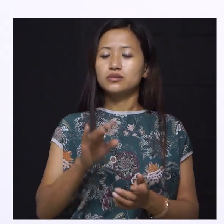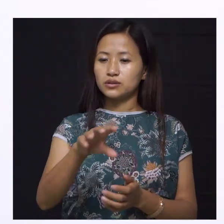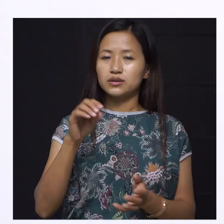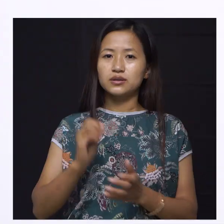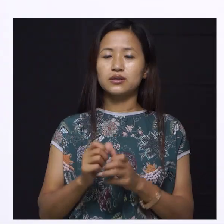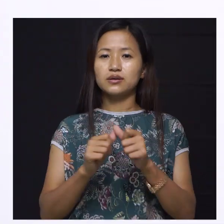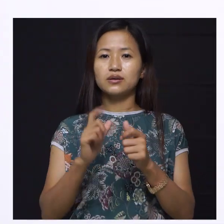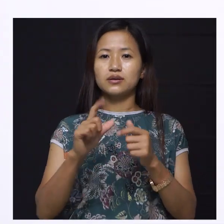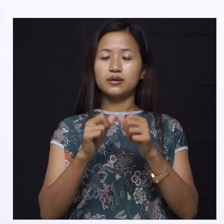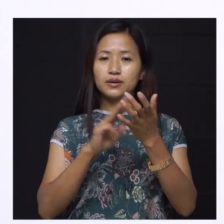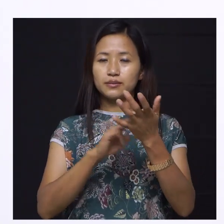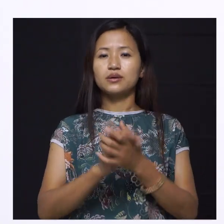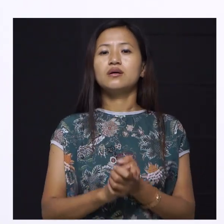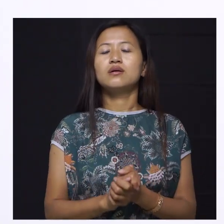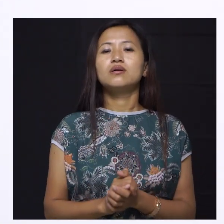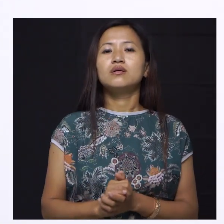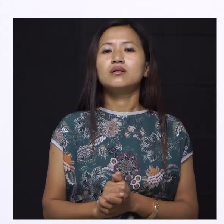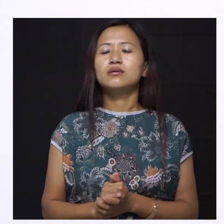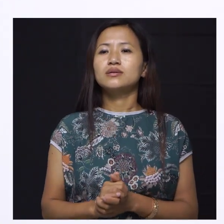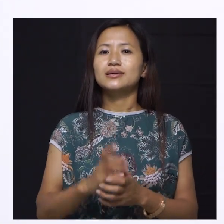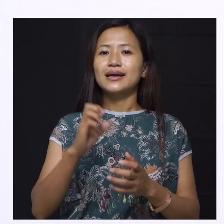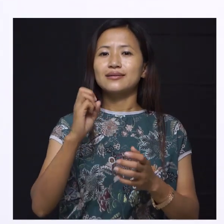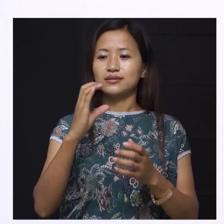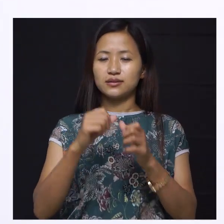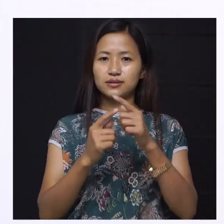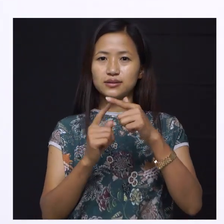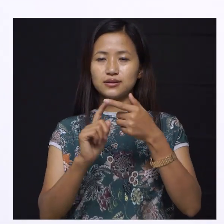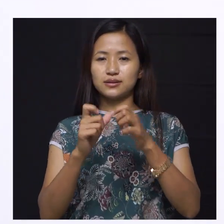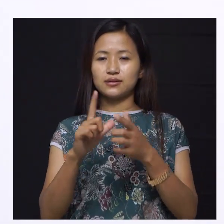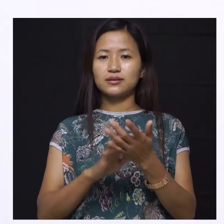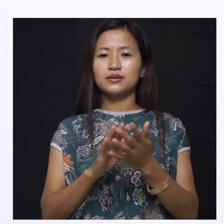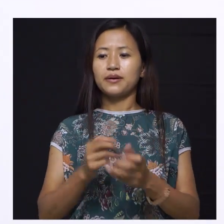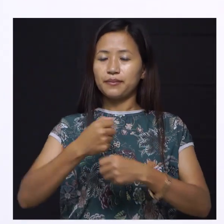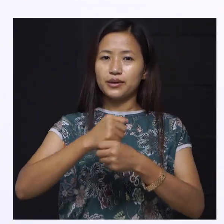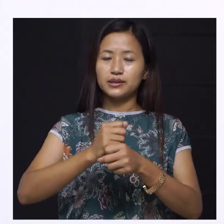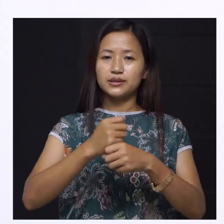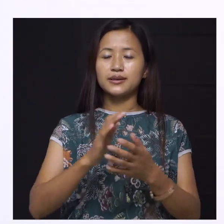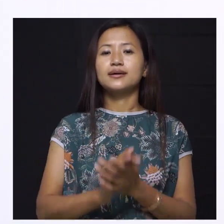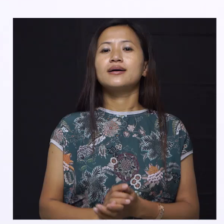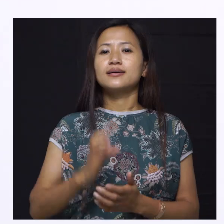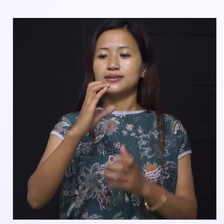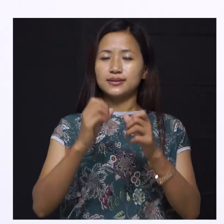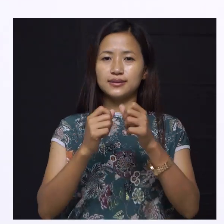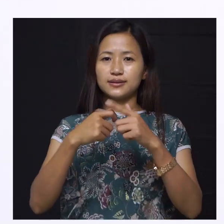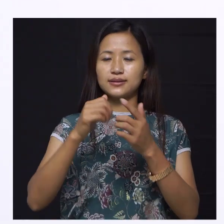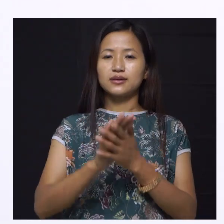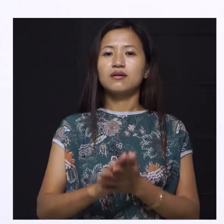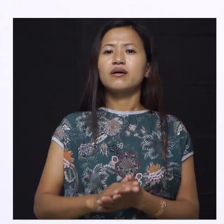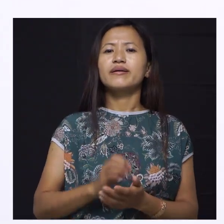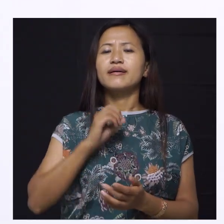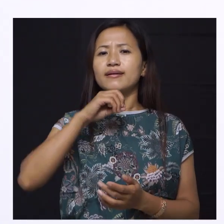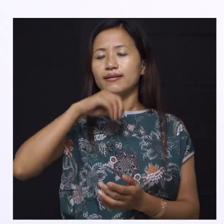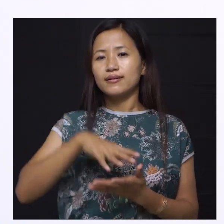isn't it? Which is called the dough. And so, Kathleen was kneading a cake, okay? At that moment, Nora, who was